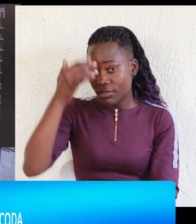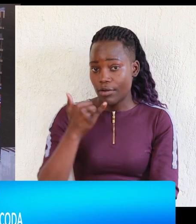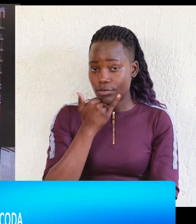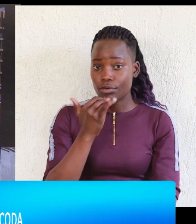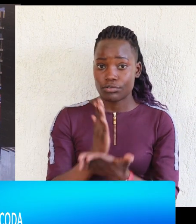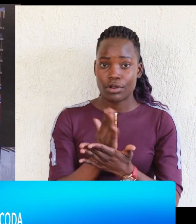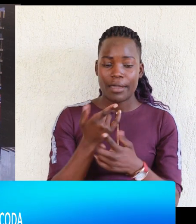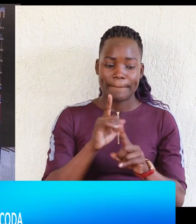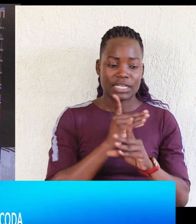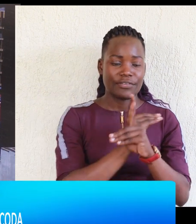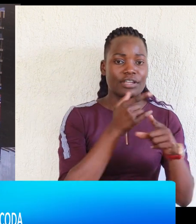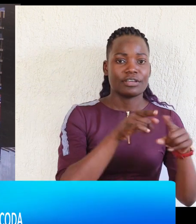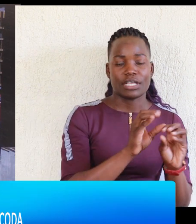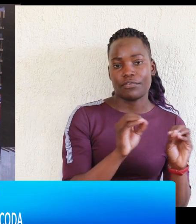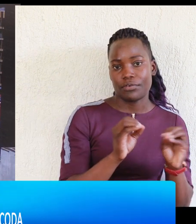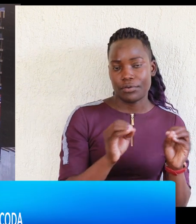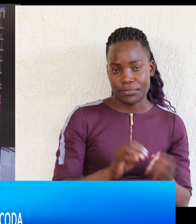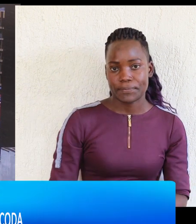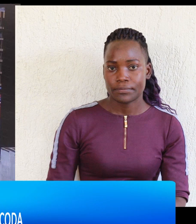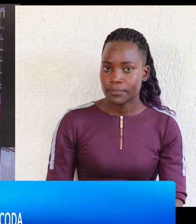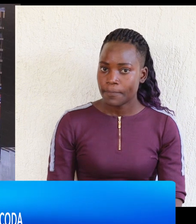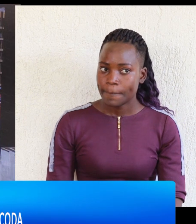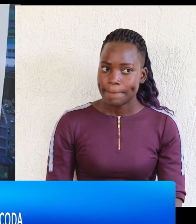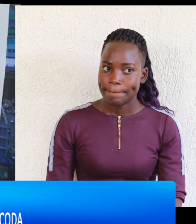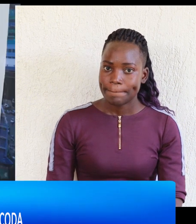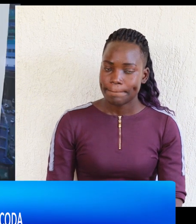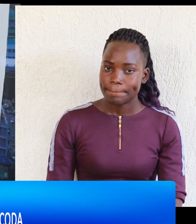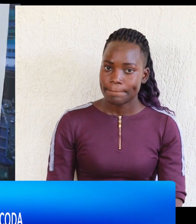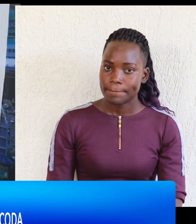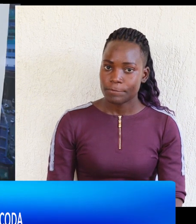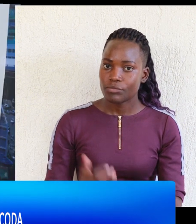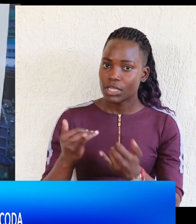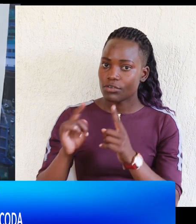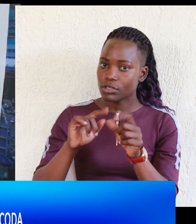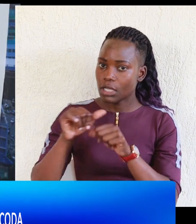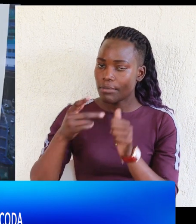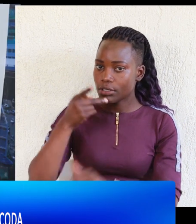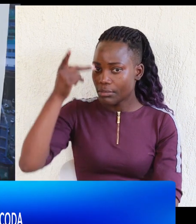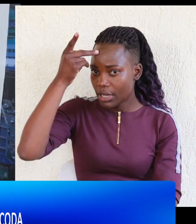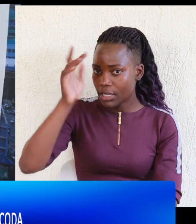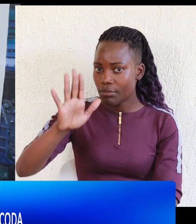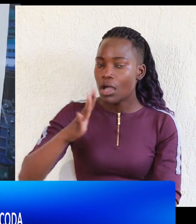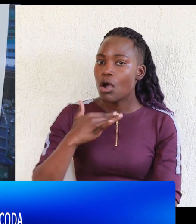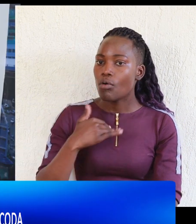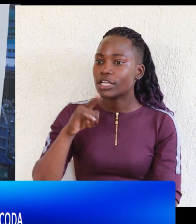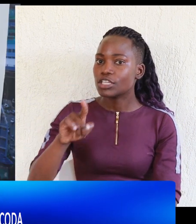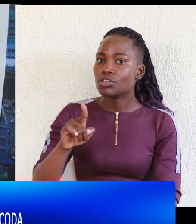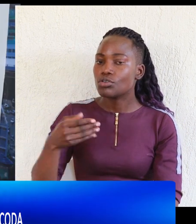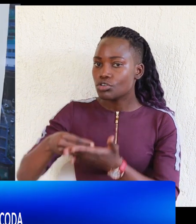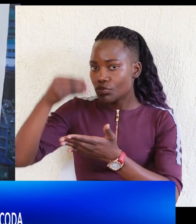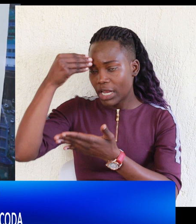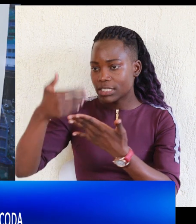wrong, but you can't defend yourself. Yeah. Now, you have talked about your parents not wanting you to learn